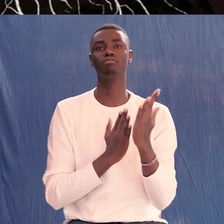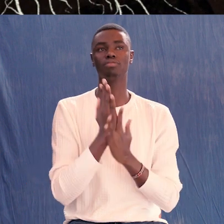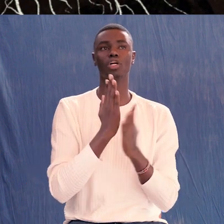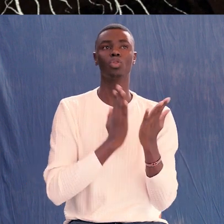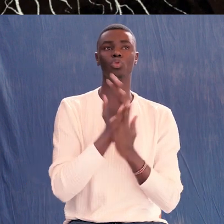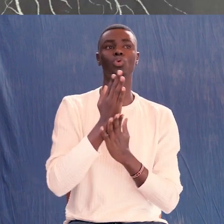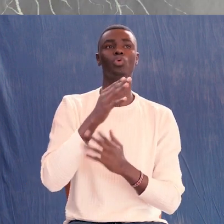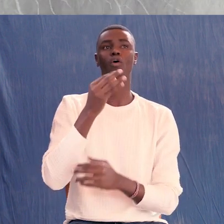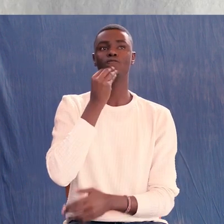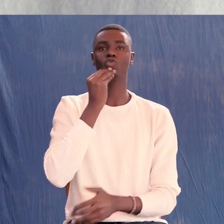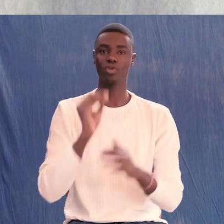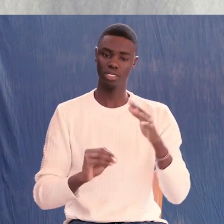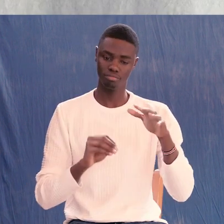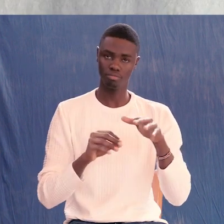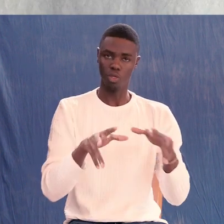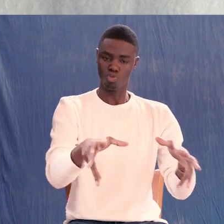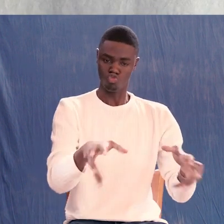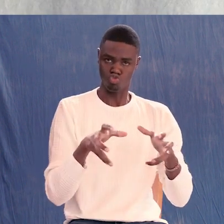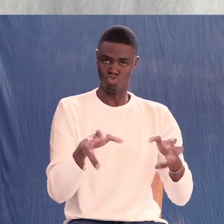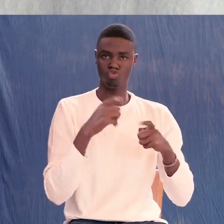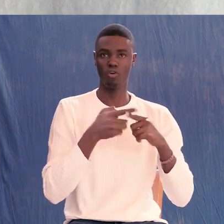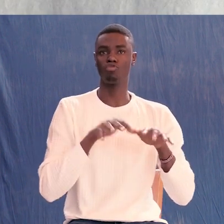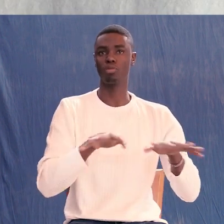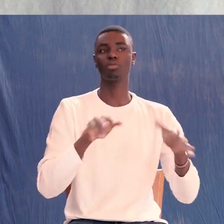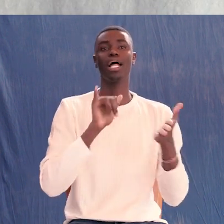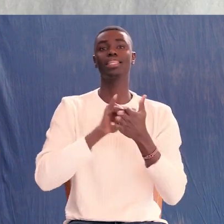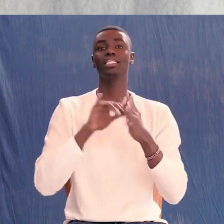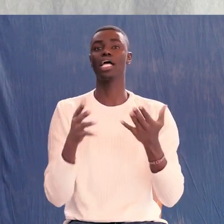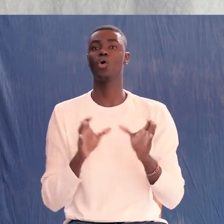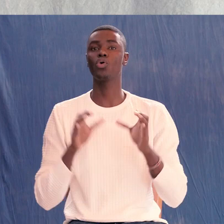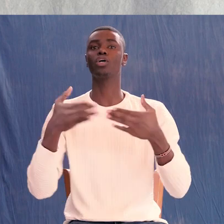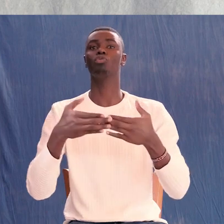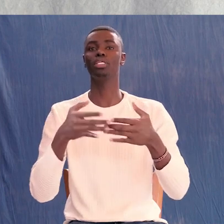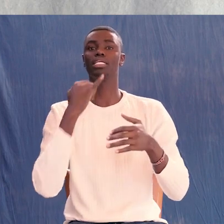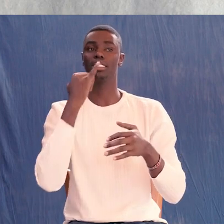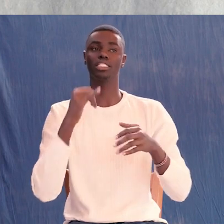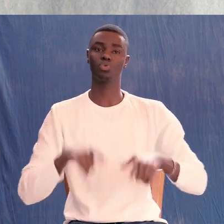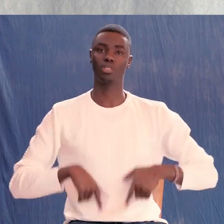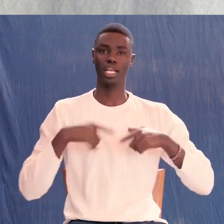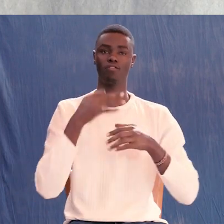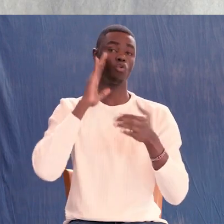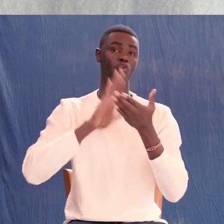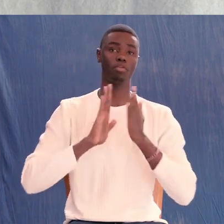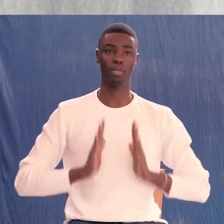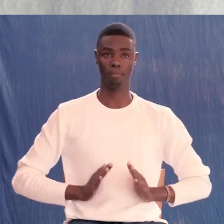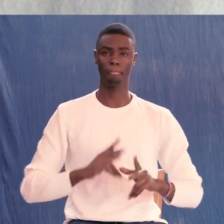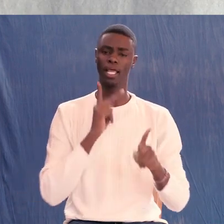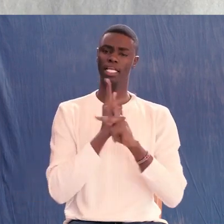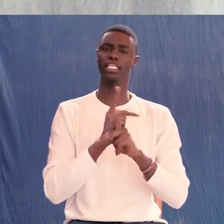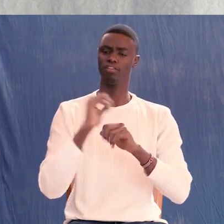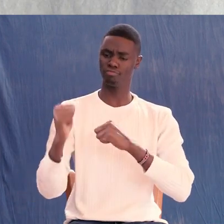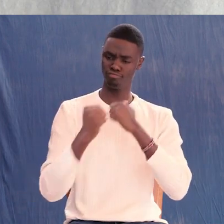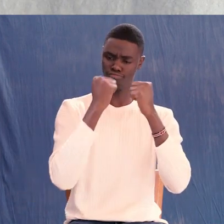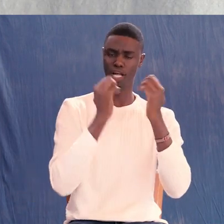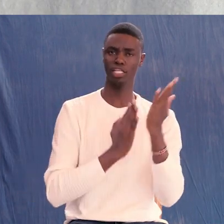nutrients are passed on to the roots. And this is how community is in the life of the believer. It keeps us anchored. And